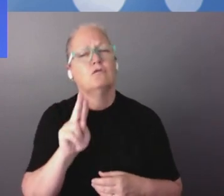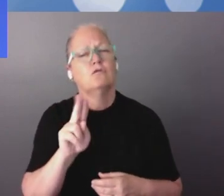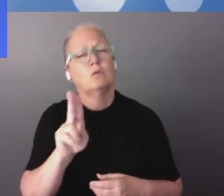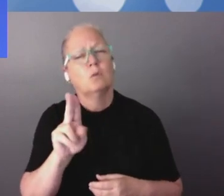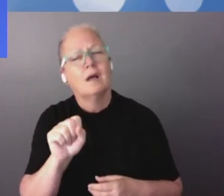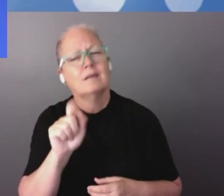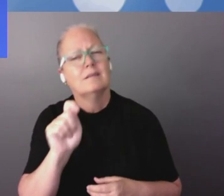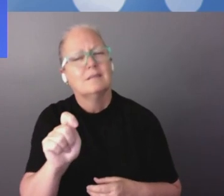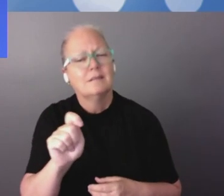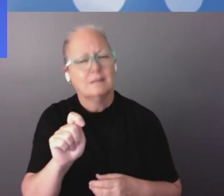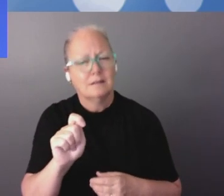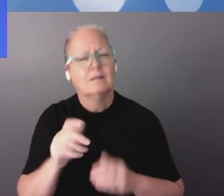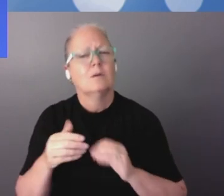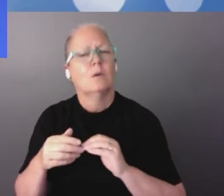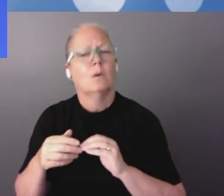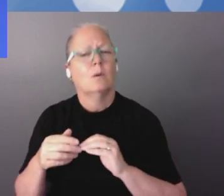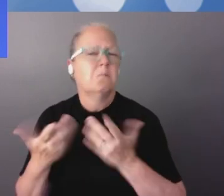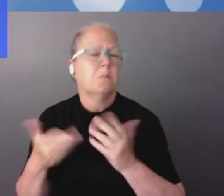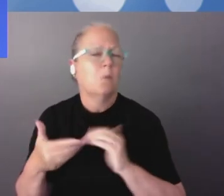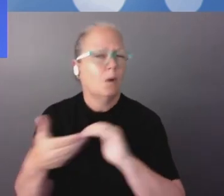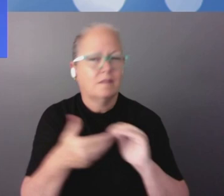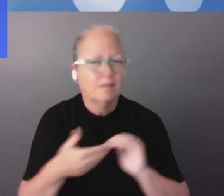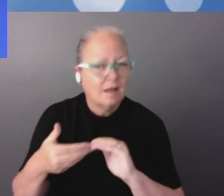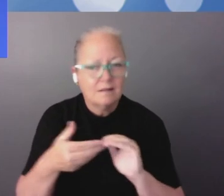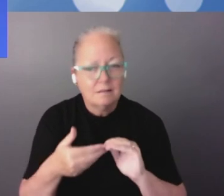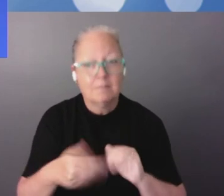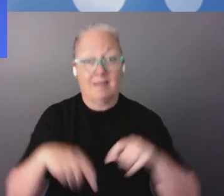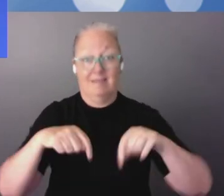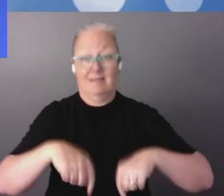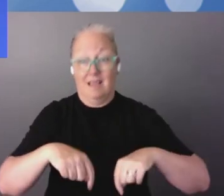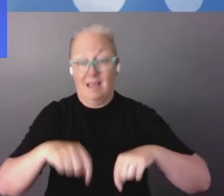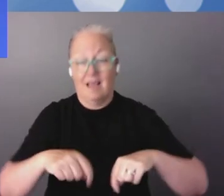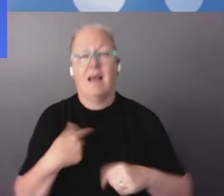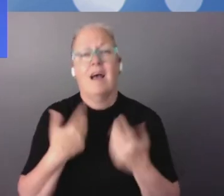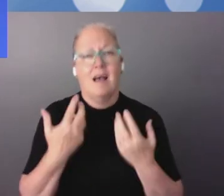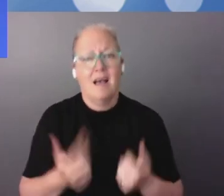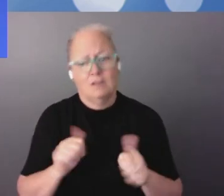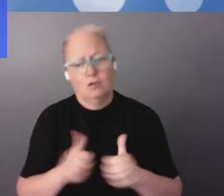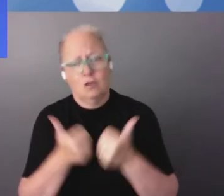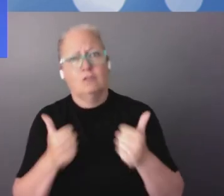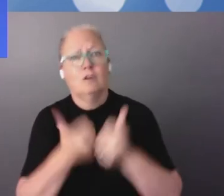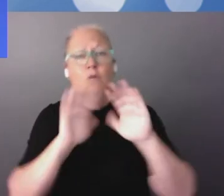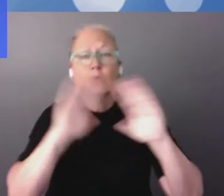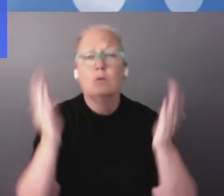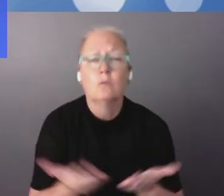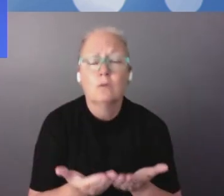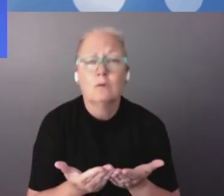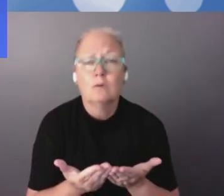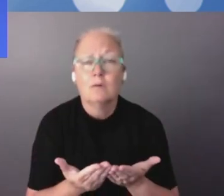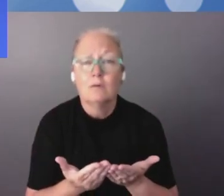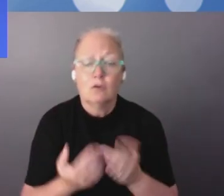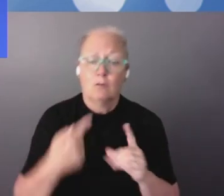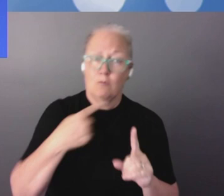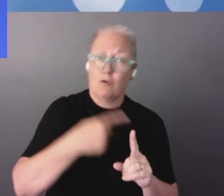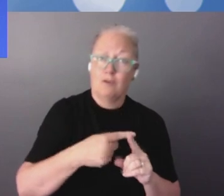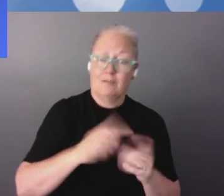challenges, and we must resolve those challenges. Also, the challenges related to the internet. We